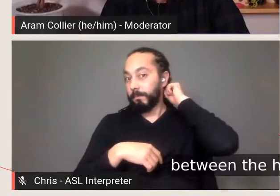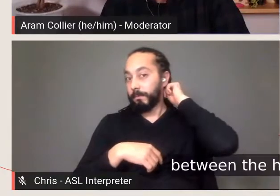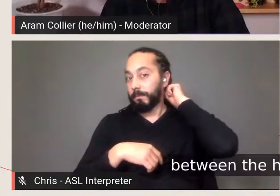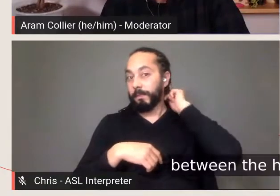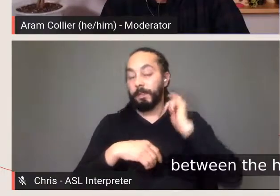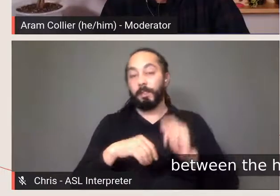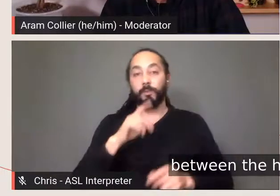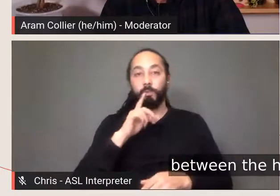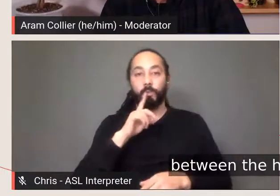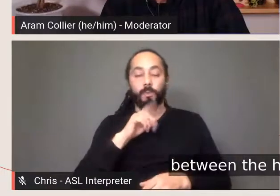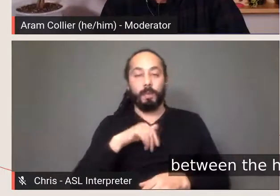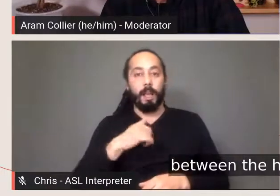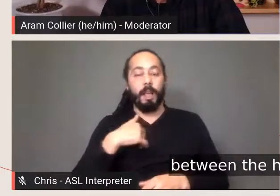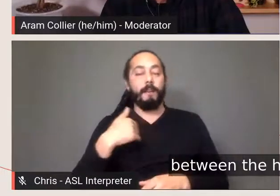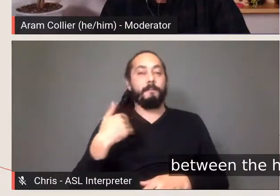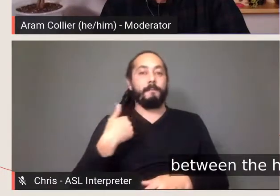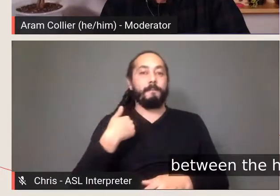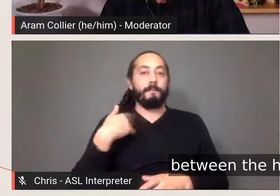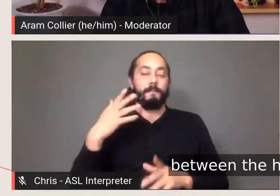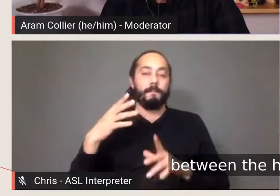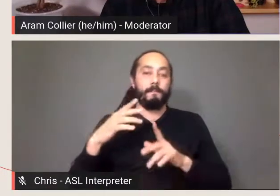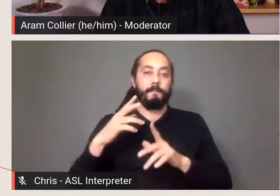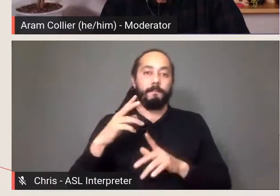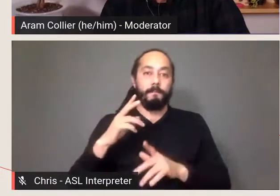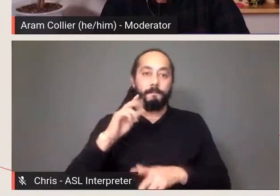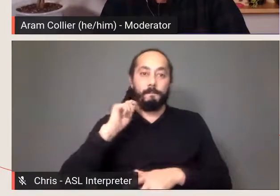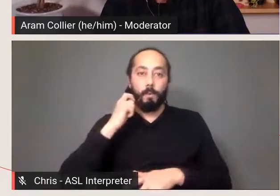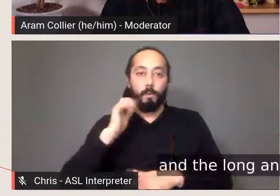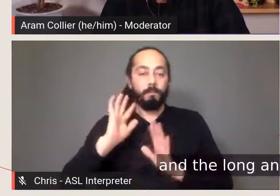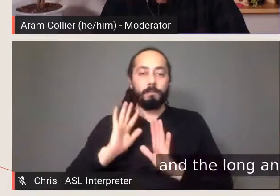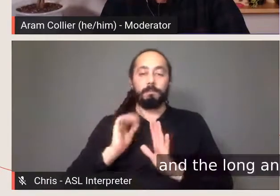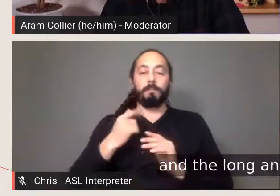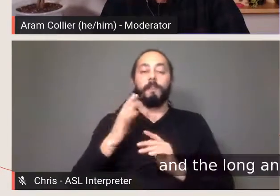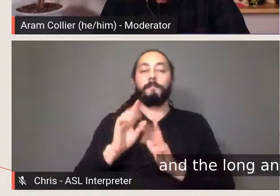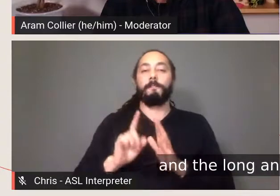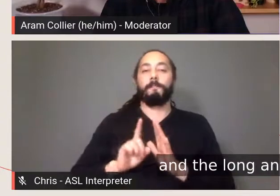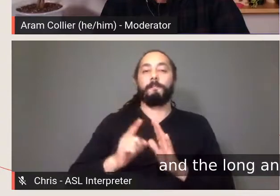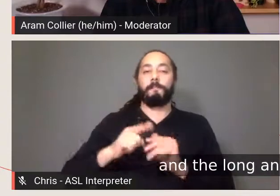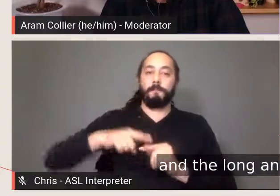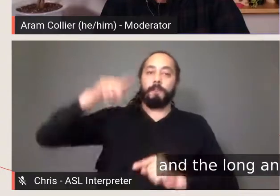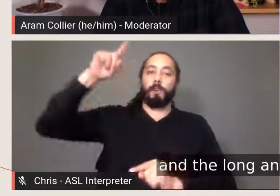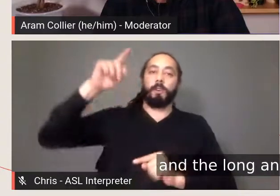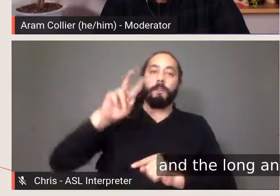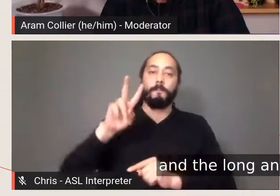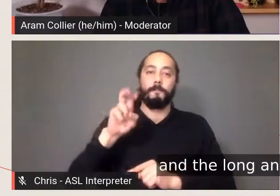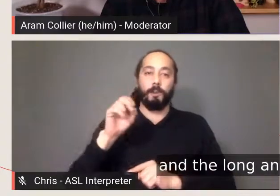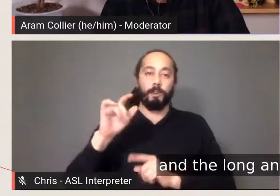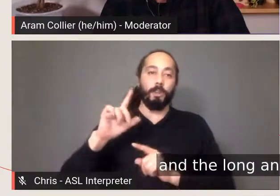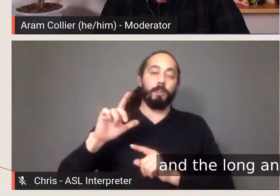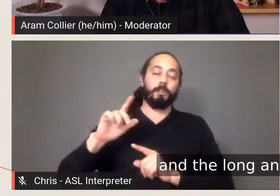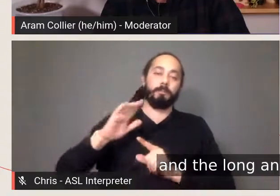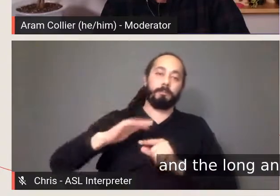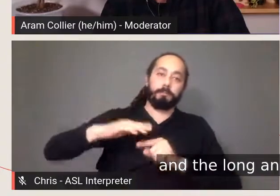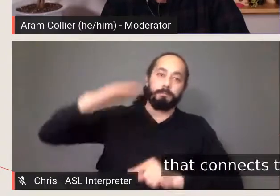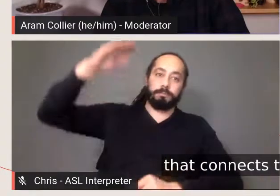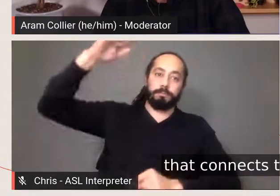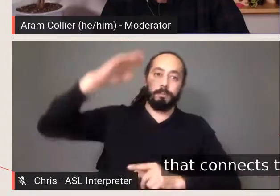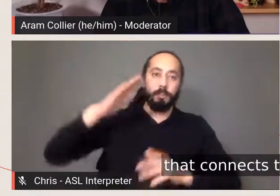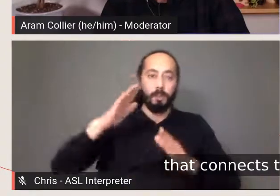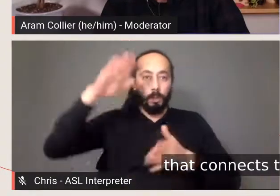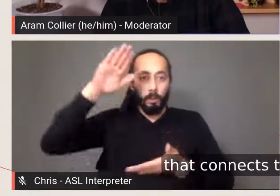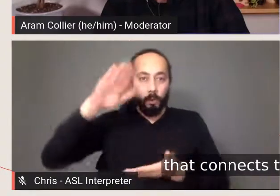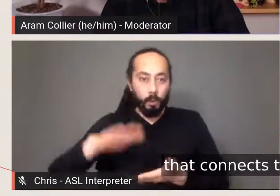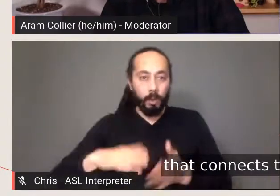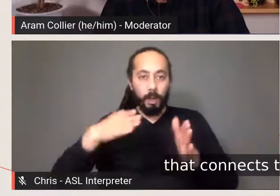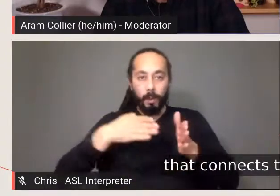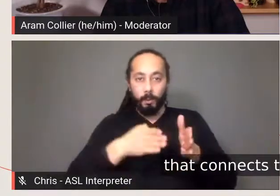differences between the high and the low, and the long and winding streets that